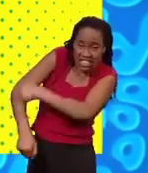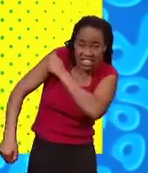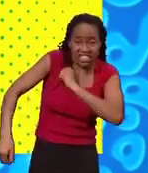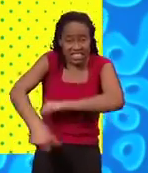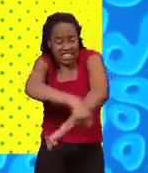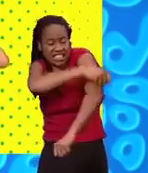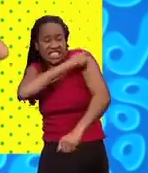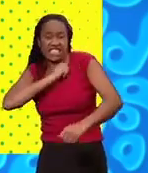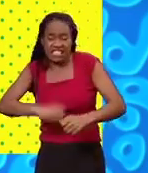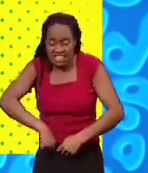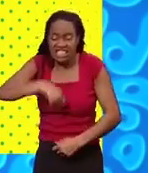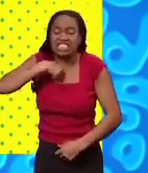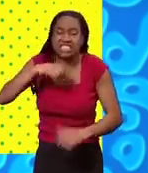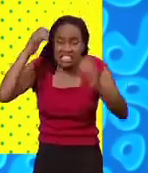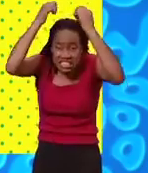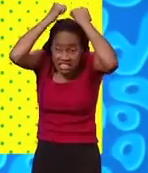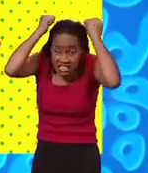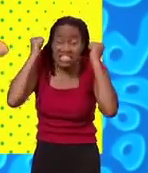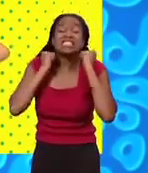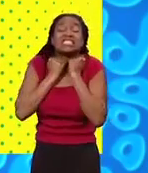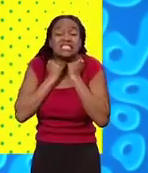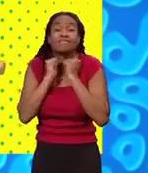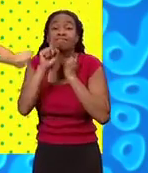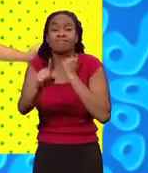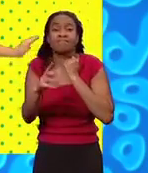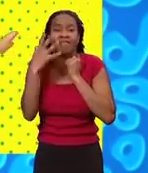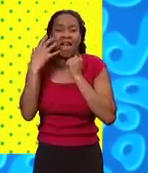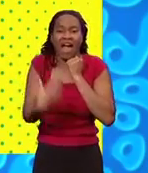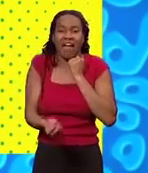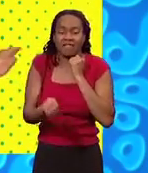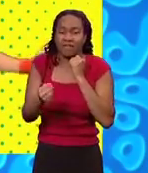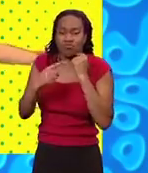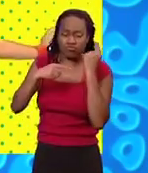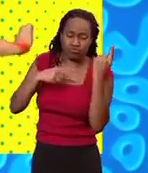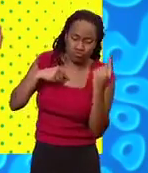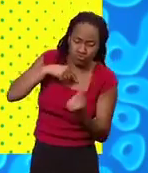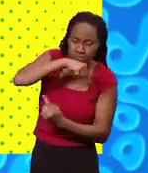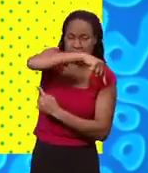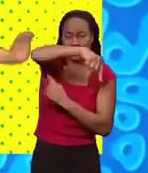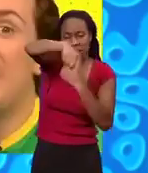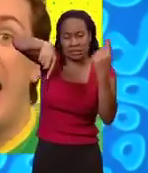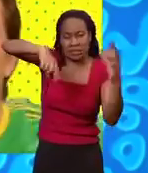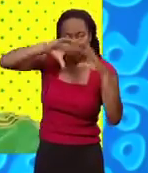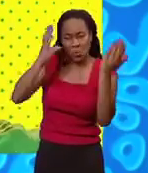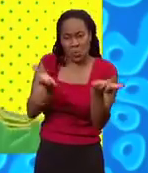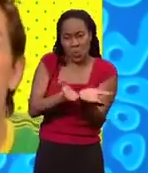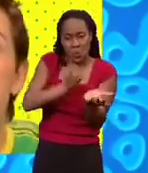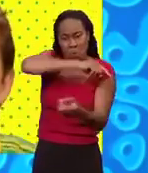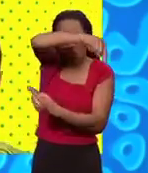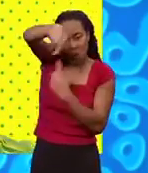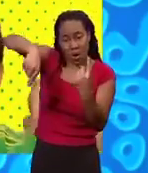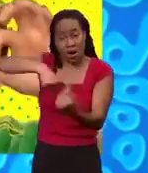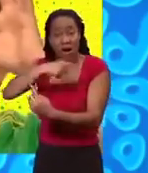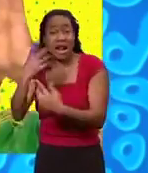arms and helmet. Then we were spinning planets. And then we